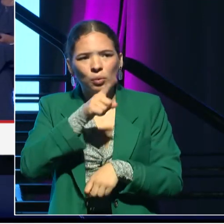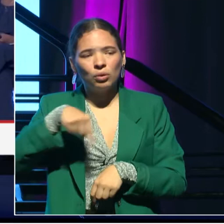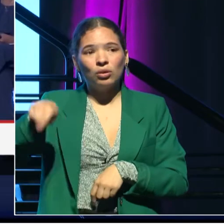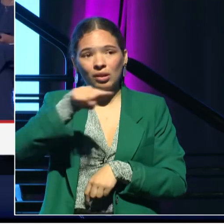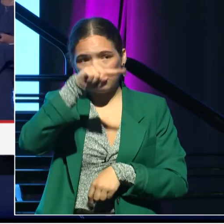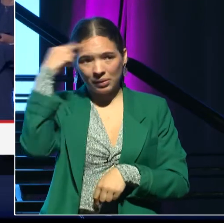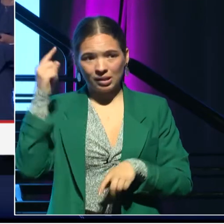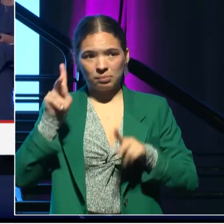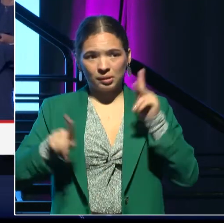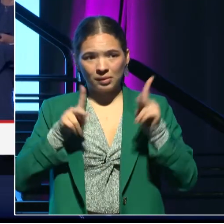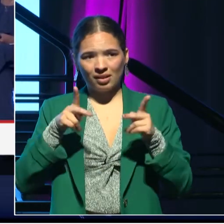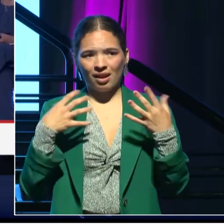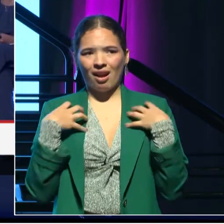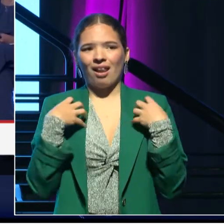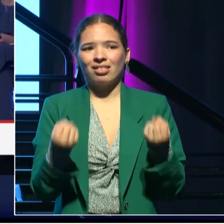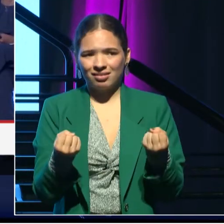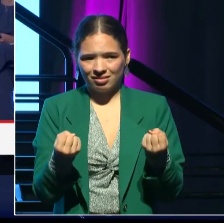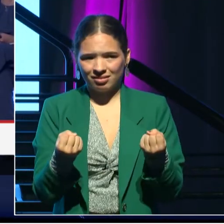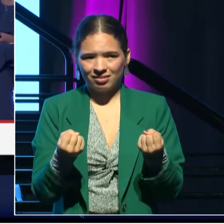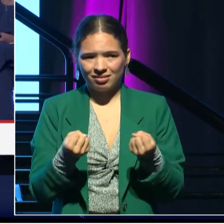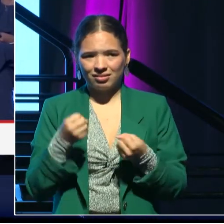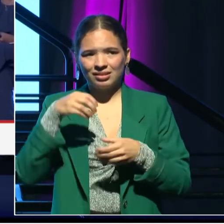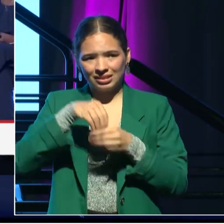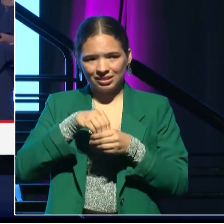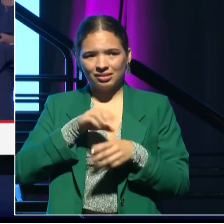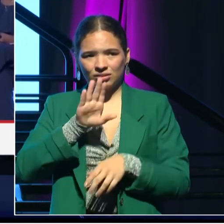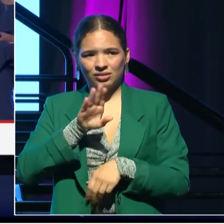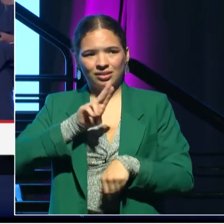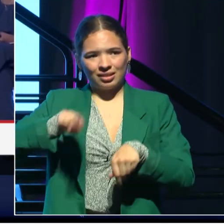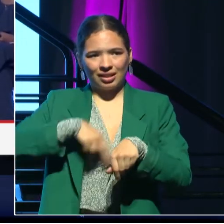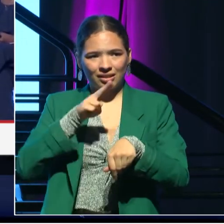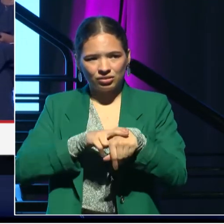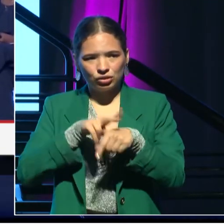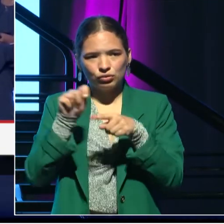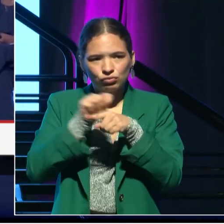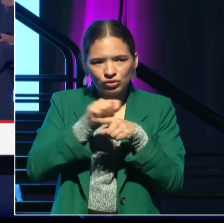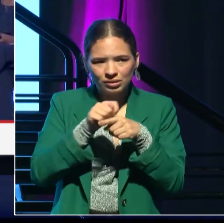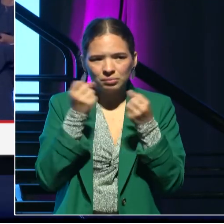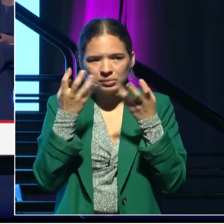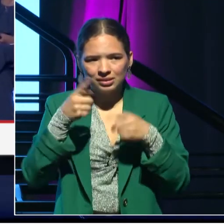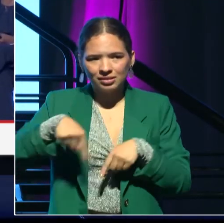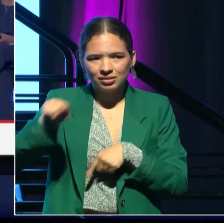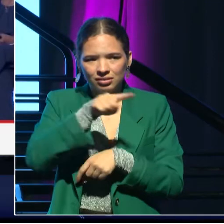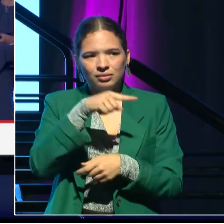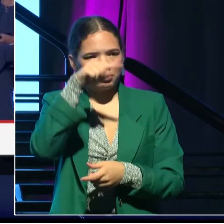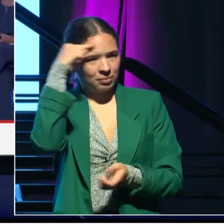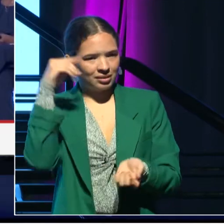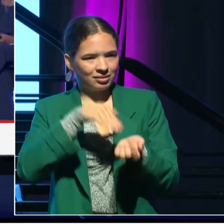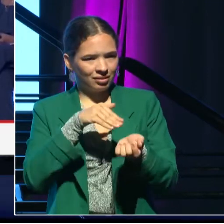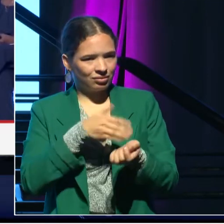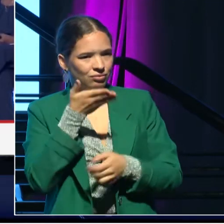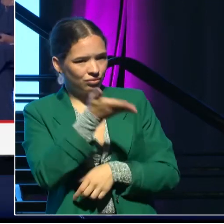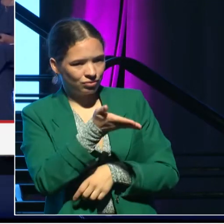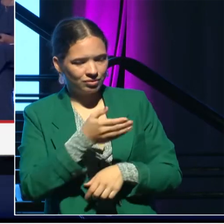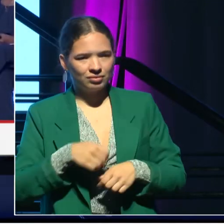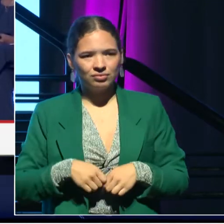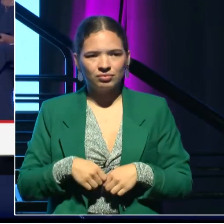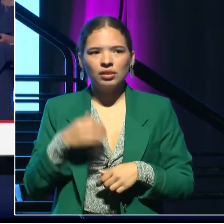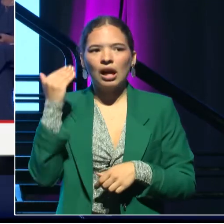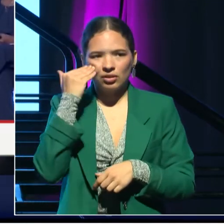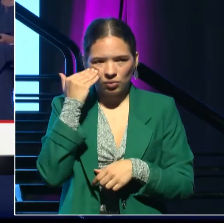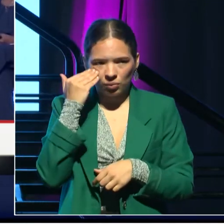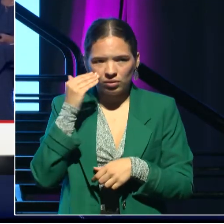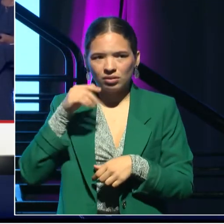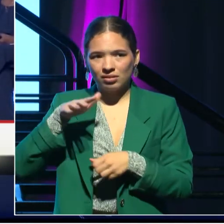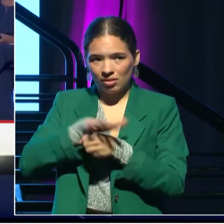in our nation because they're training so many Black doctors. But we know that that is a role that local government can play and the